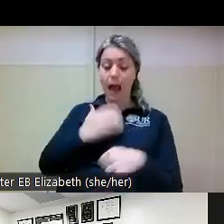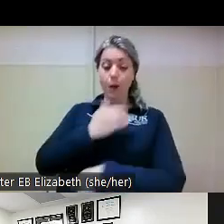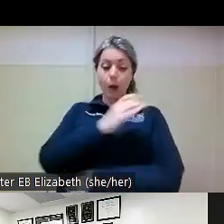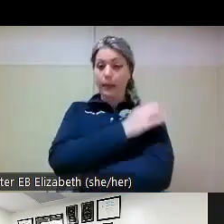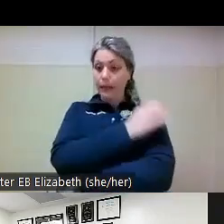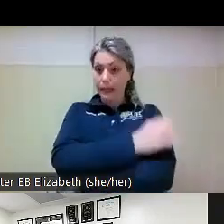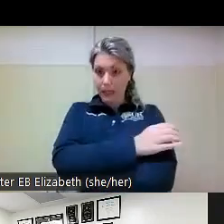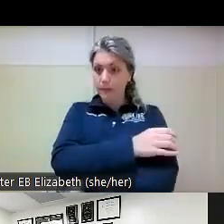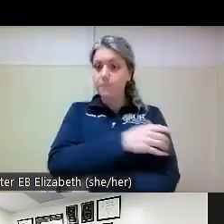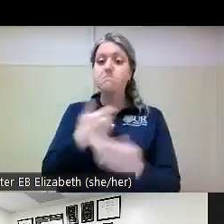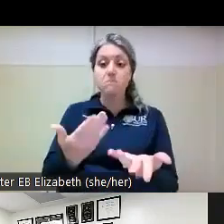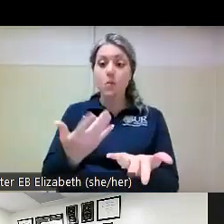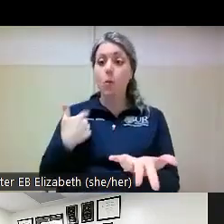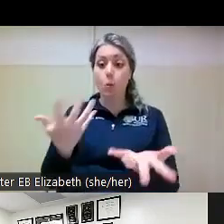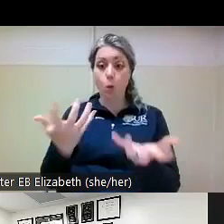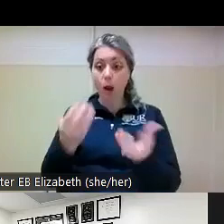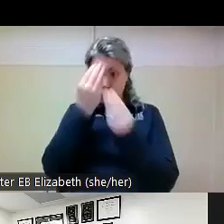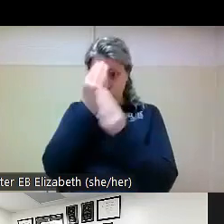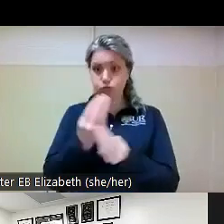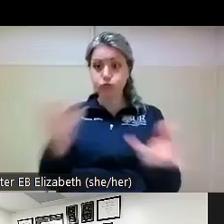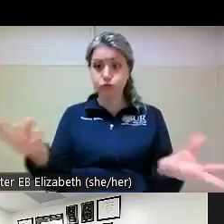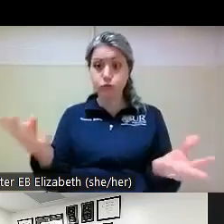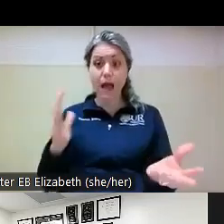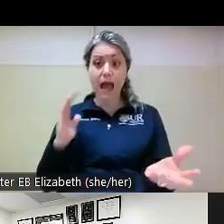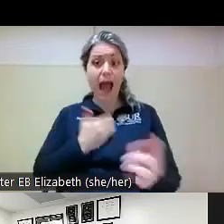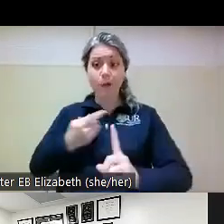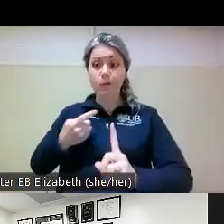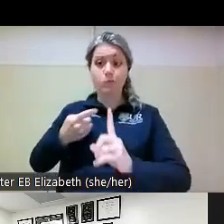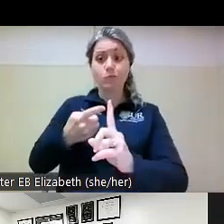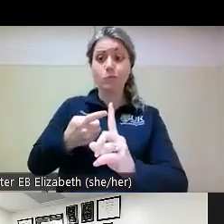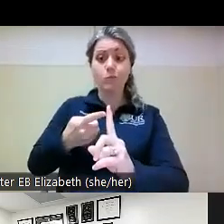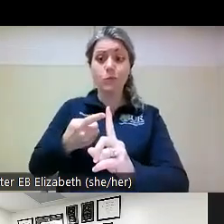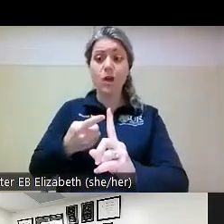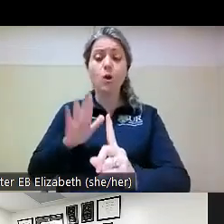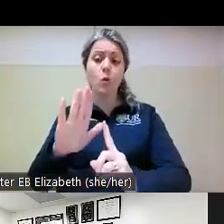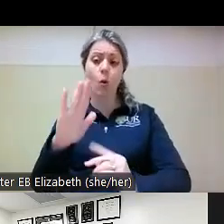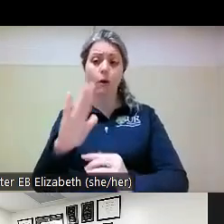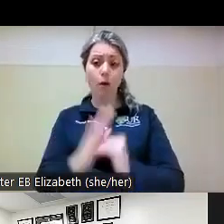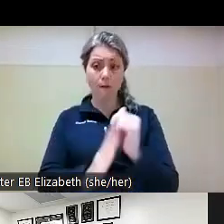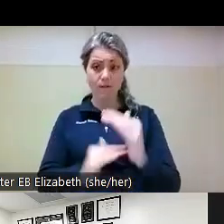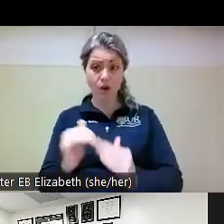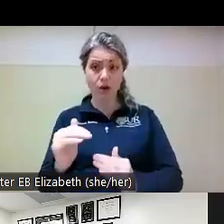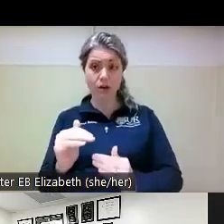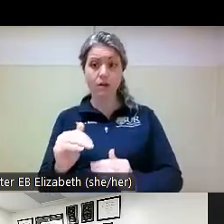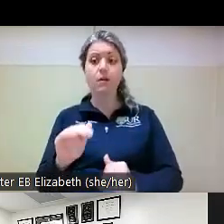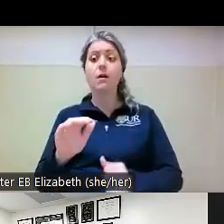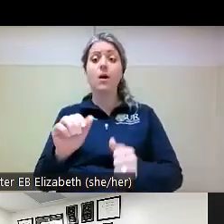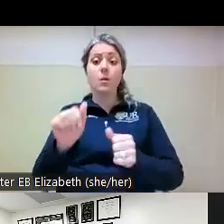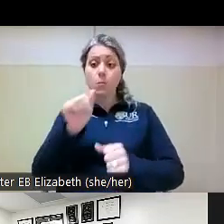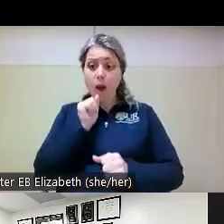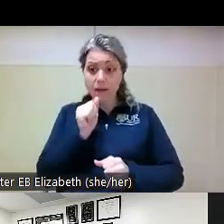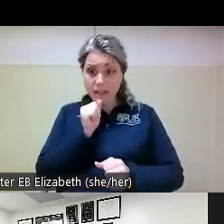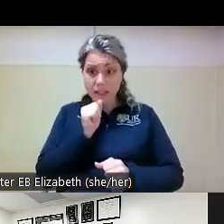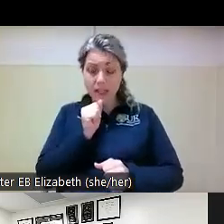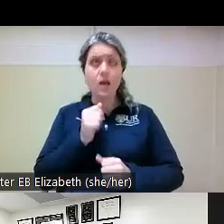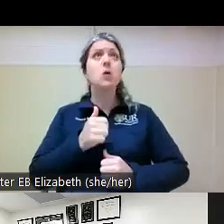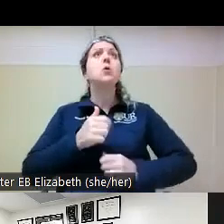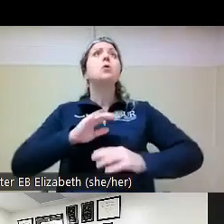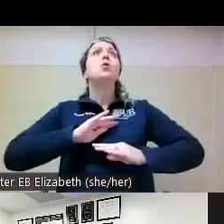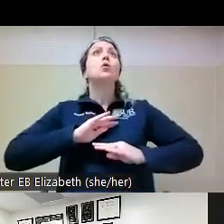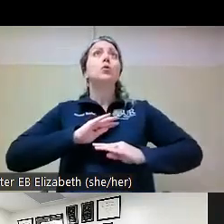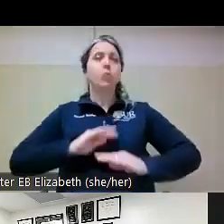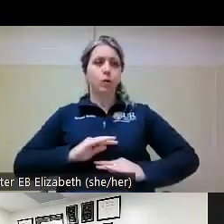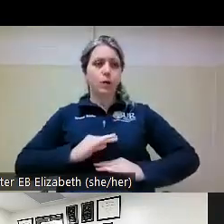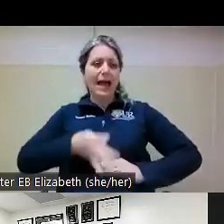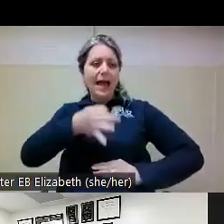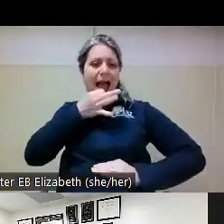want you to know that our primary goal is for your comfort, your privacy, and providing you with expert